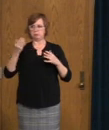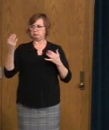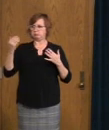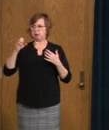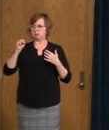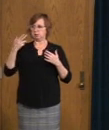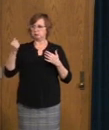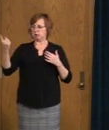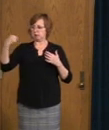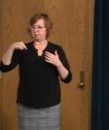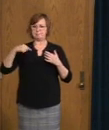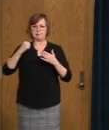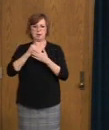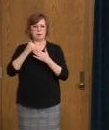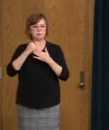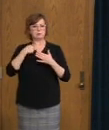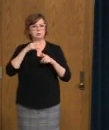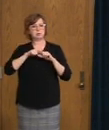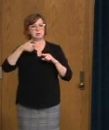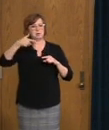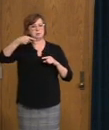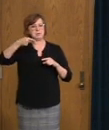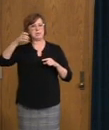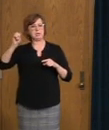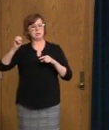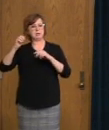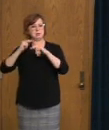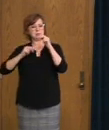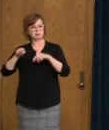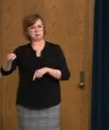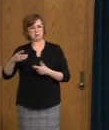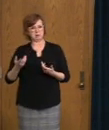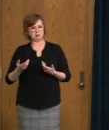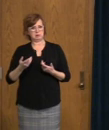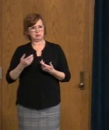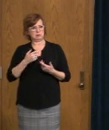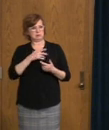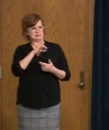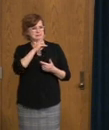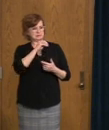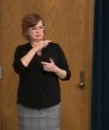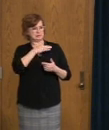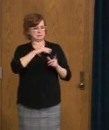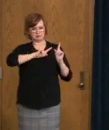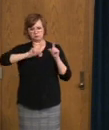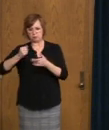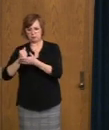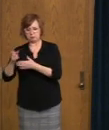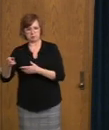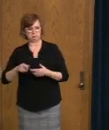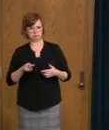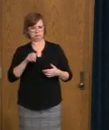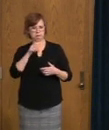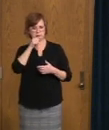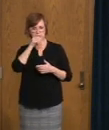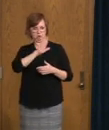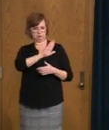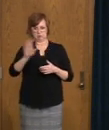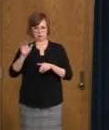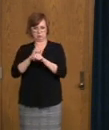so. Extended Care is a good example, but there are other examples across the province where that has been a challenge. And really